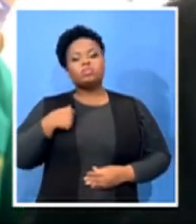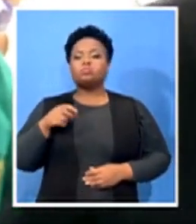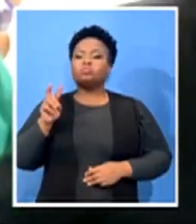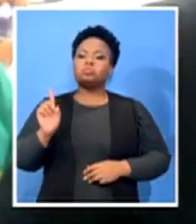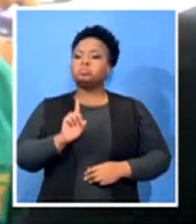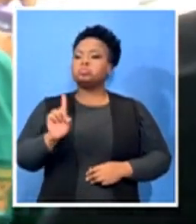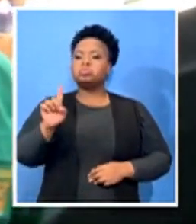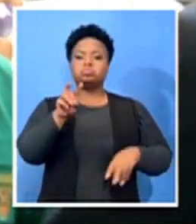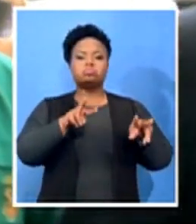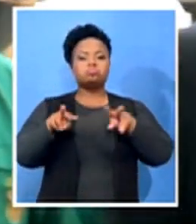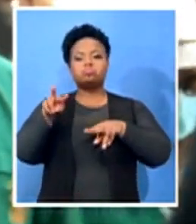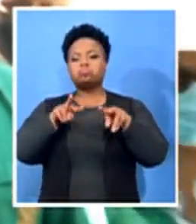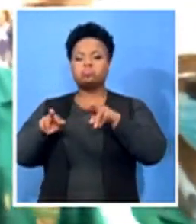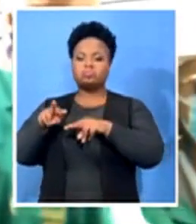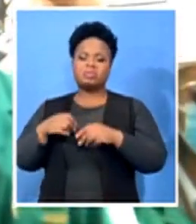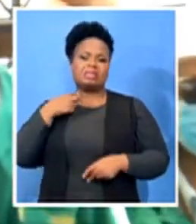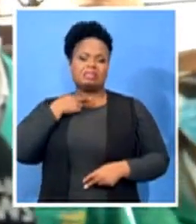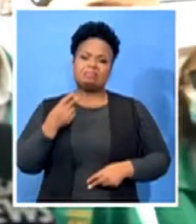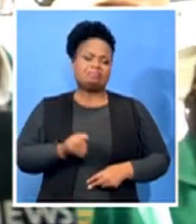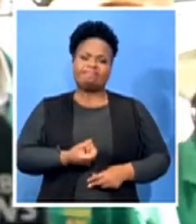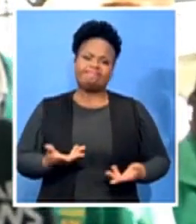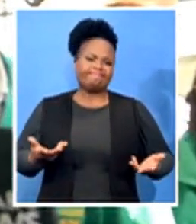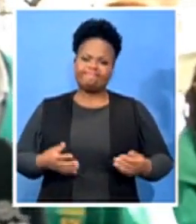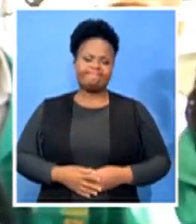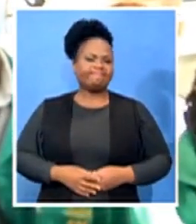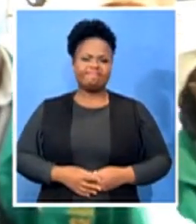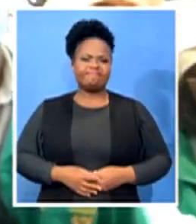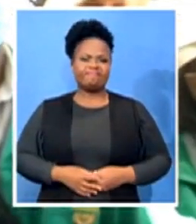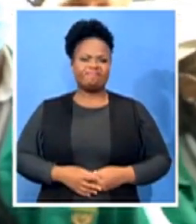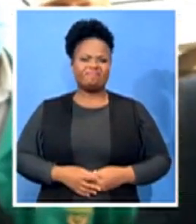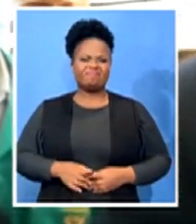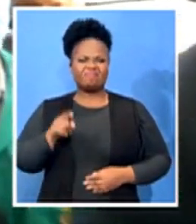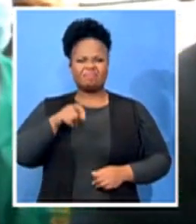unfortunately, I can that person stop the noise.